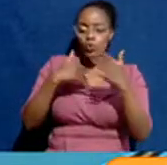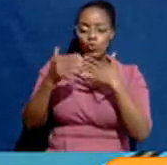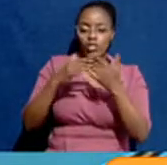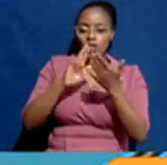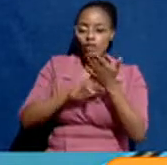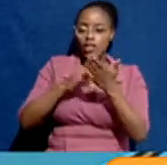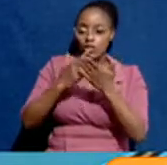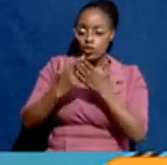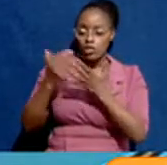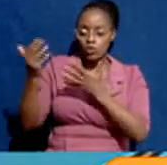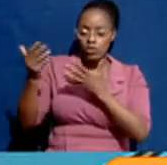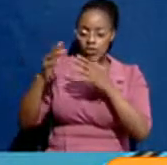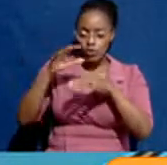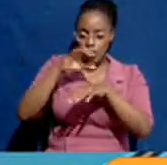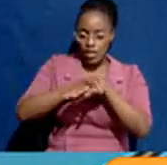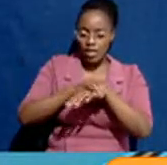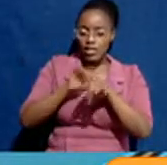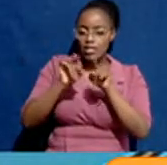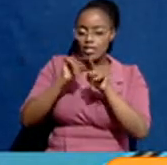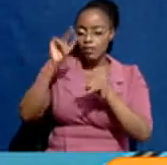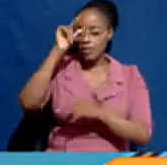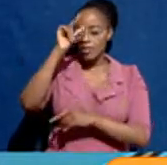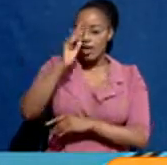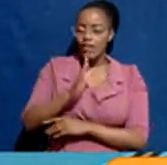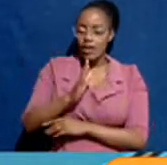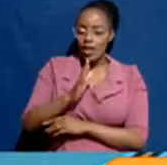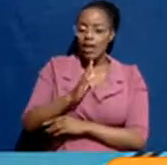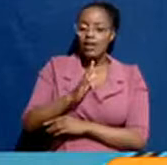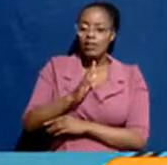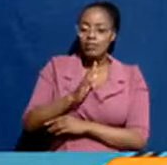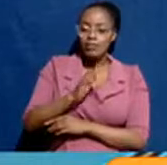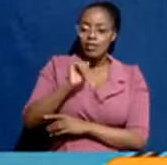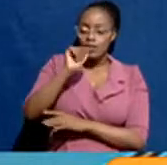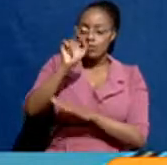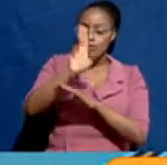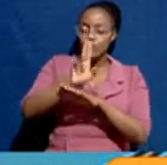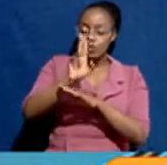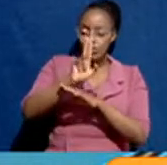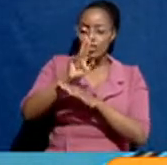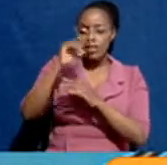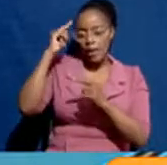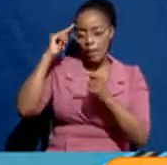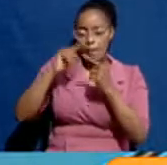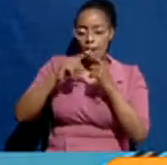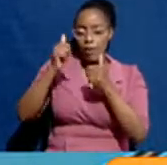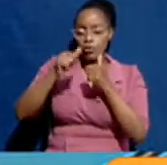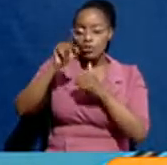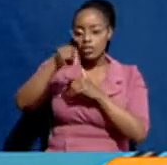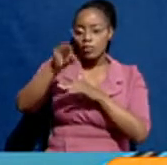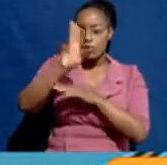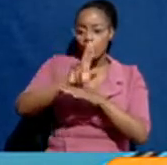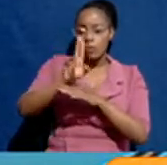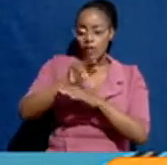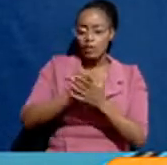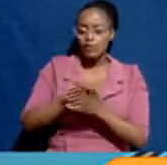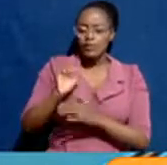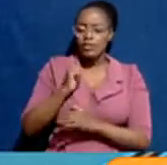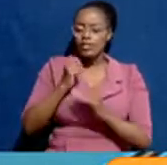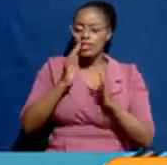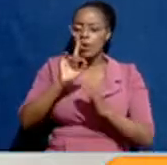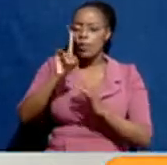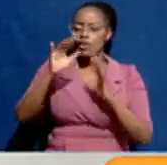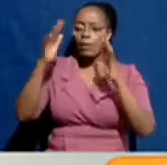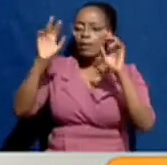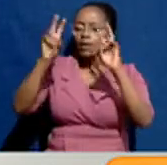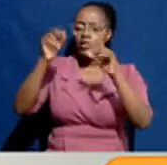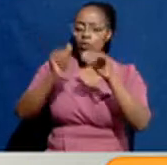resources that comes to our hands as governors is used for the purpose that is intended for. Okay. Yeah. Senator, one of the biggest issues